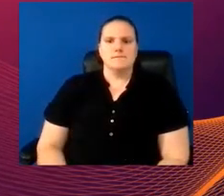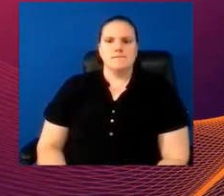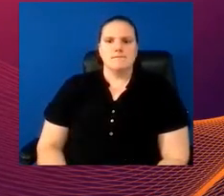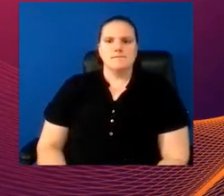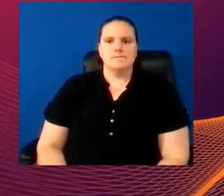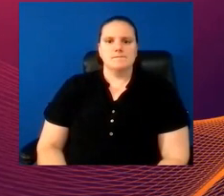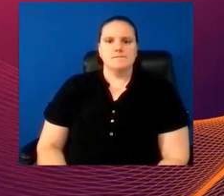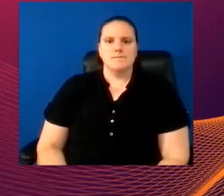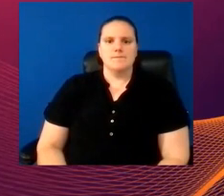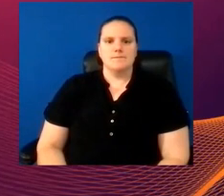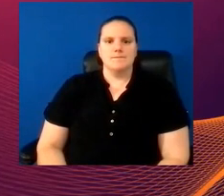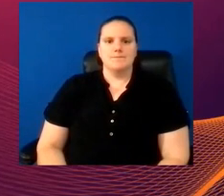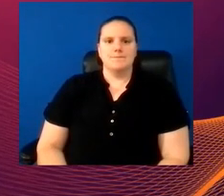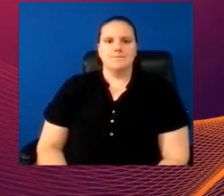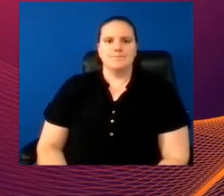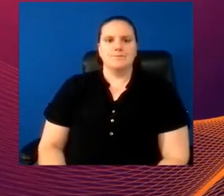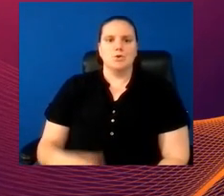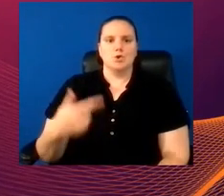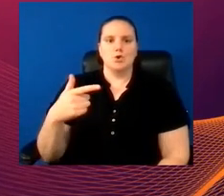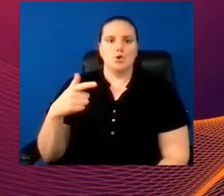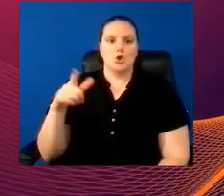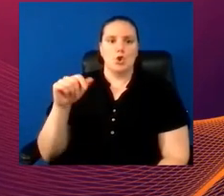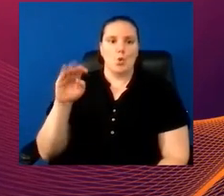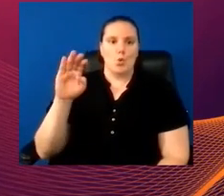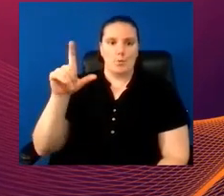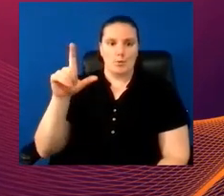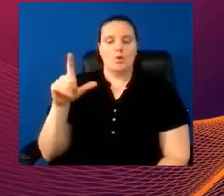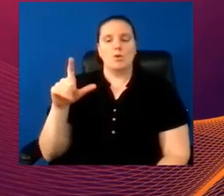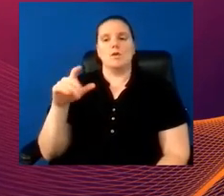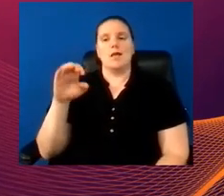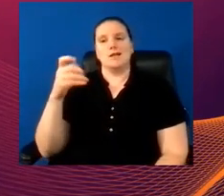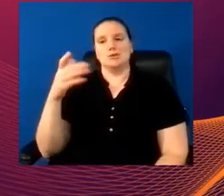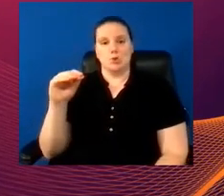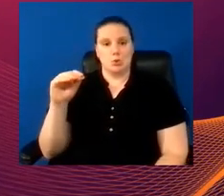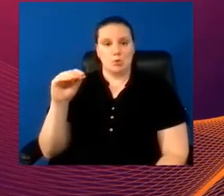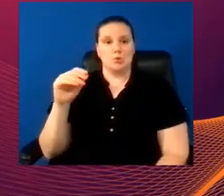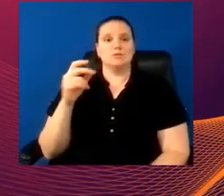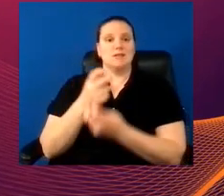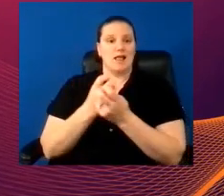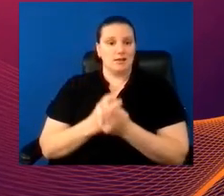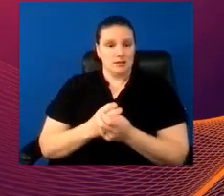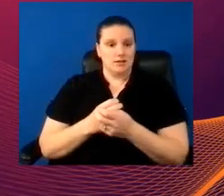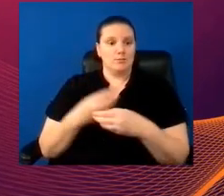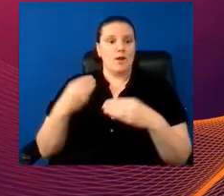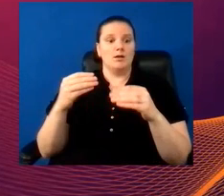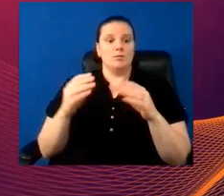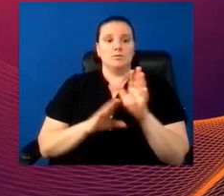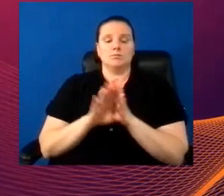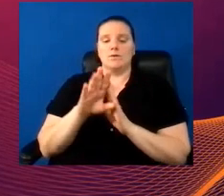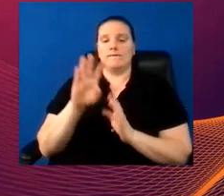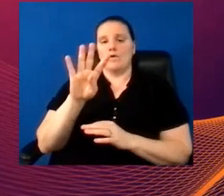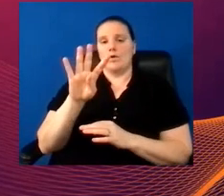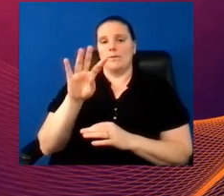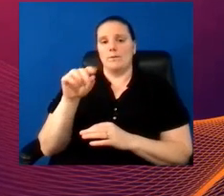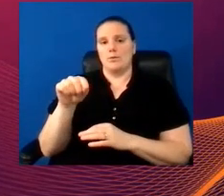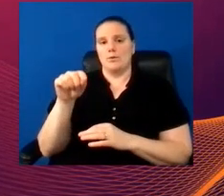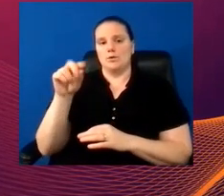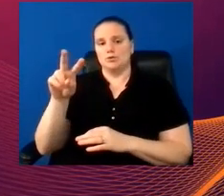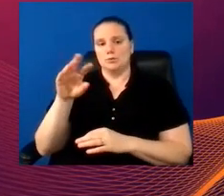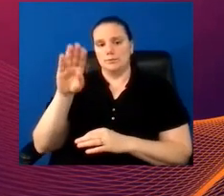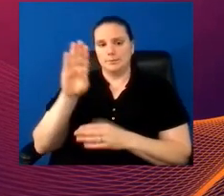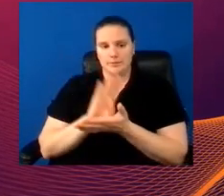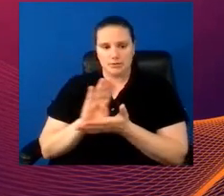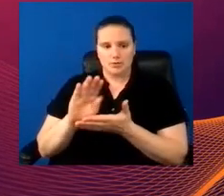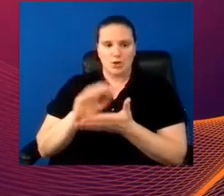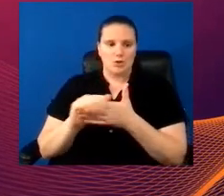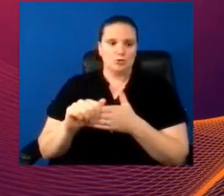The global exoskeleton market is projected to grow $4.2 billion by 2027 at